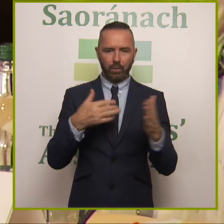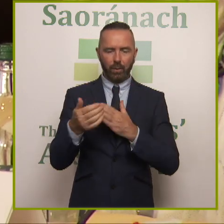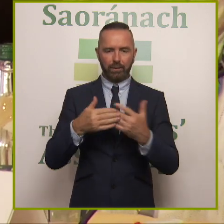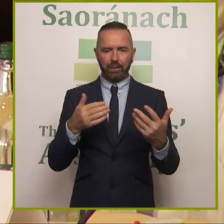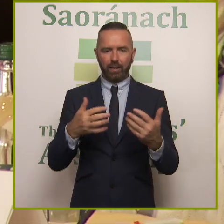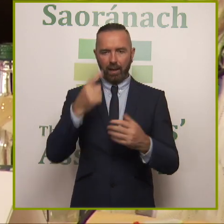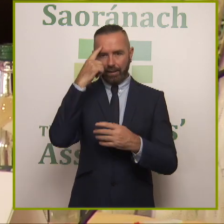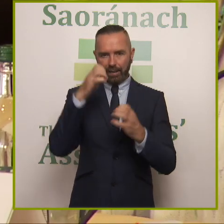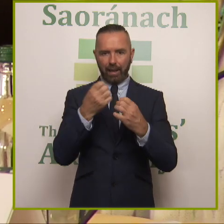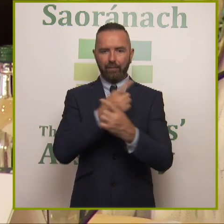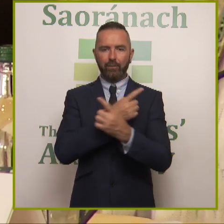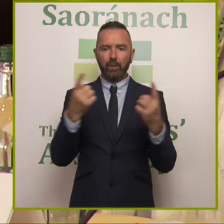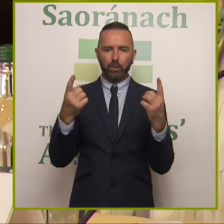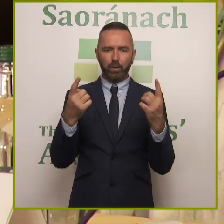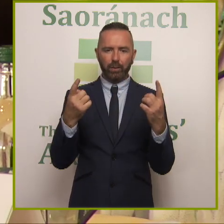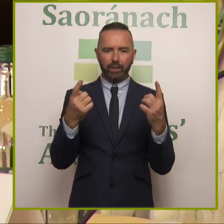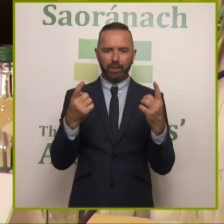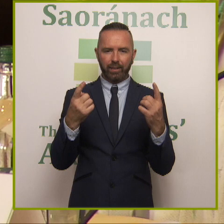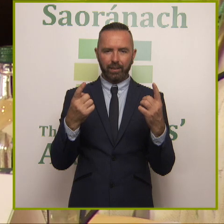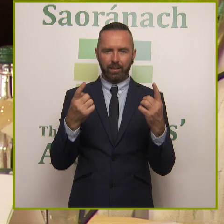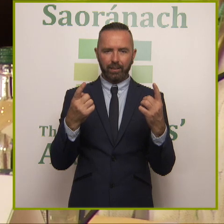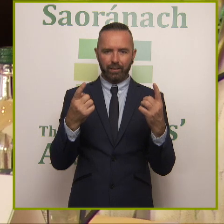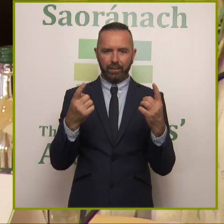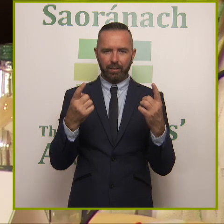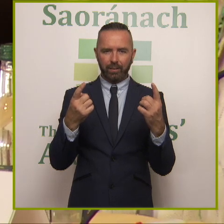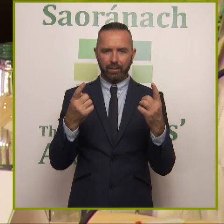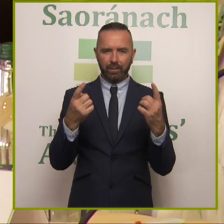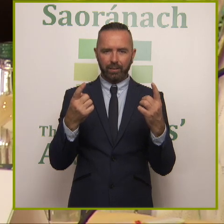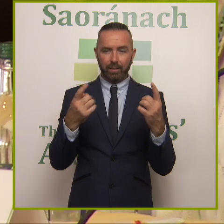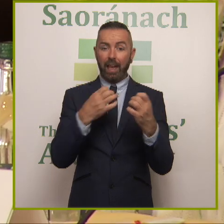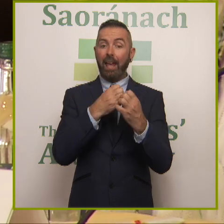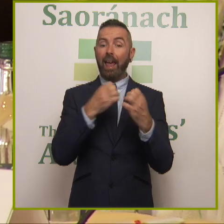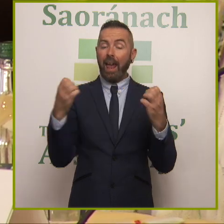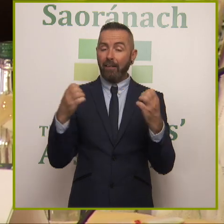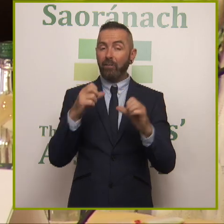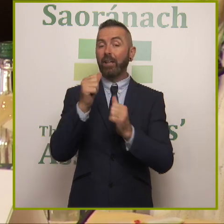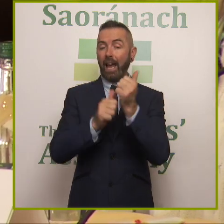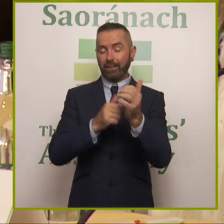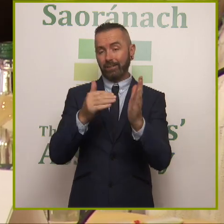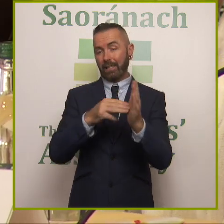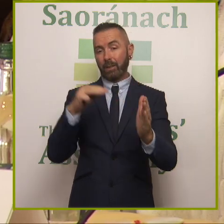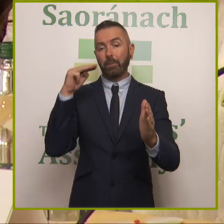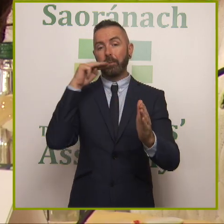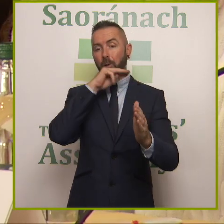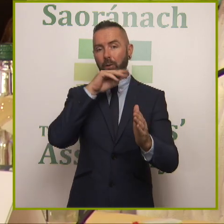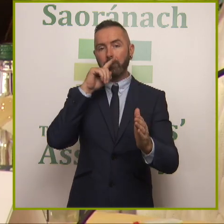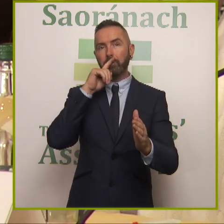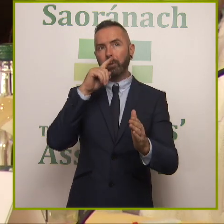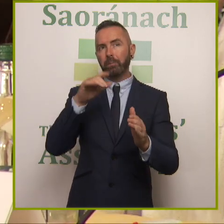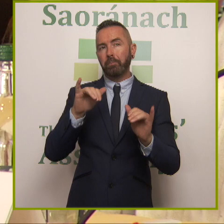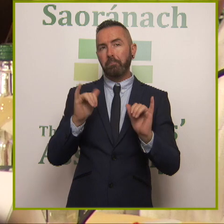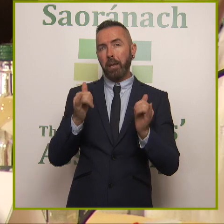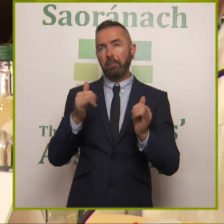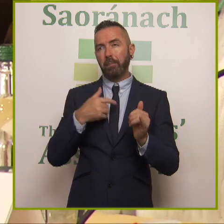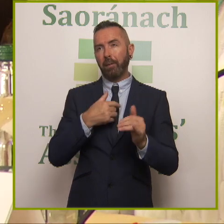think every single one is important, but maybe it